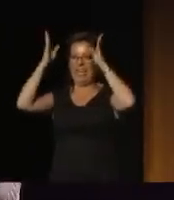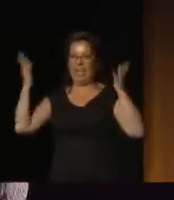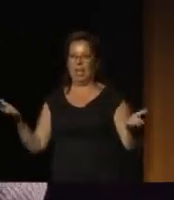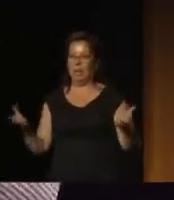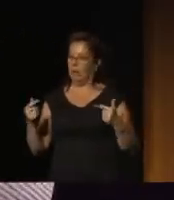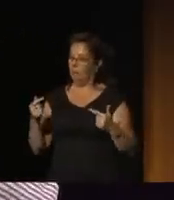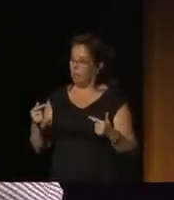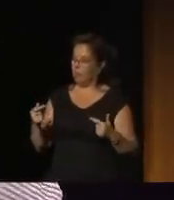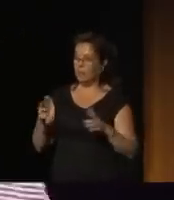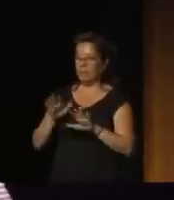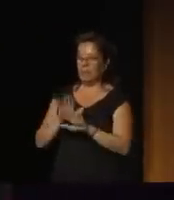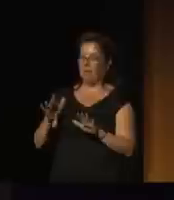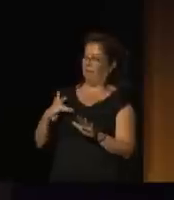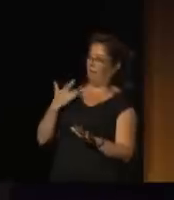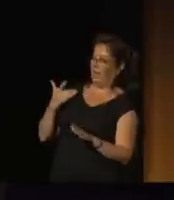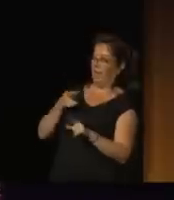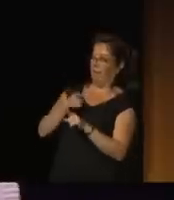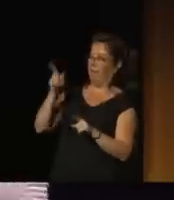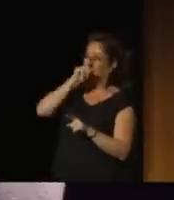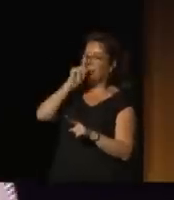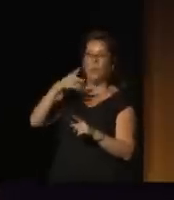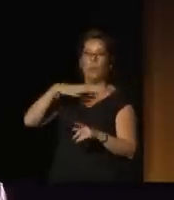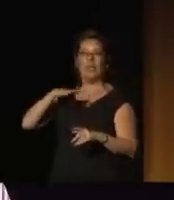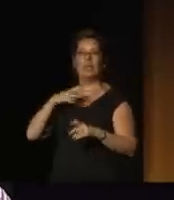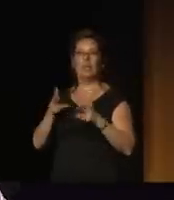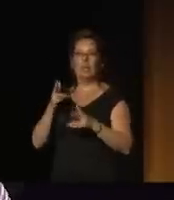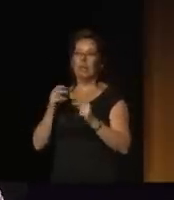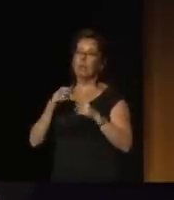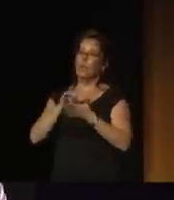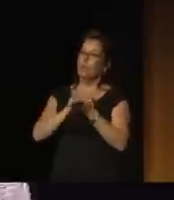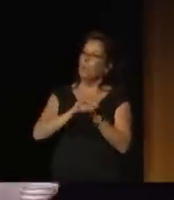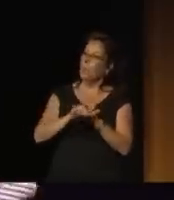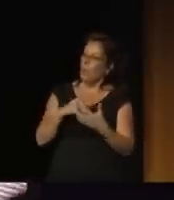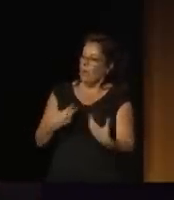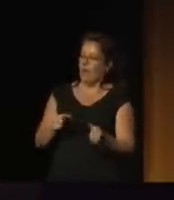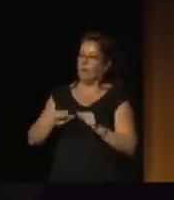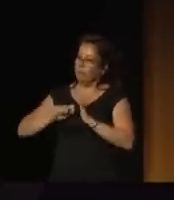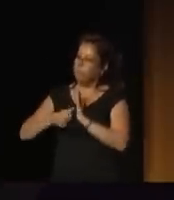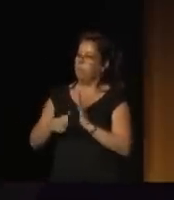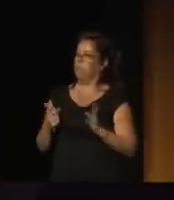people should have guns. New York City has really strong gun laws. For instance,